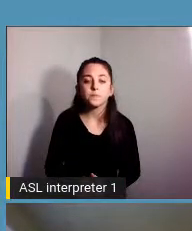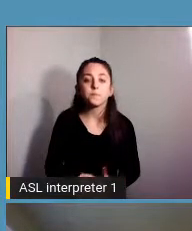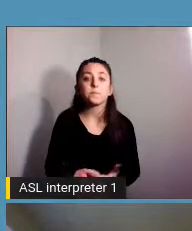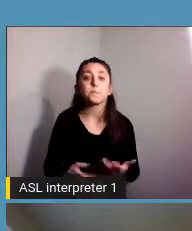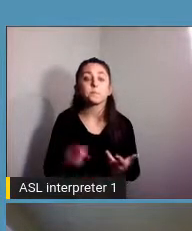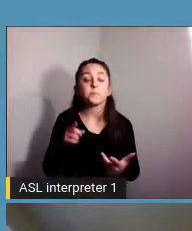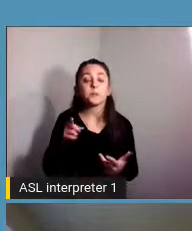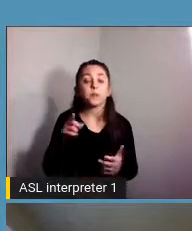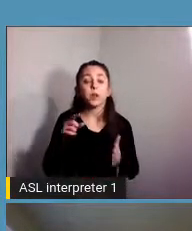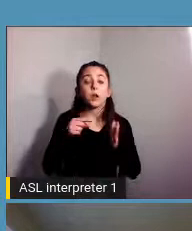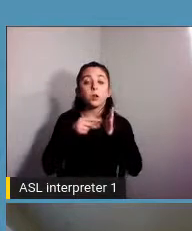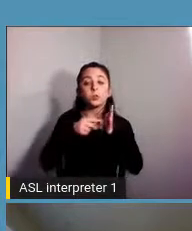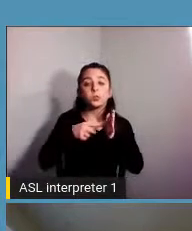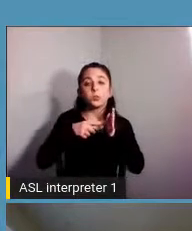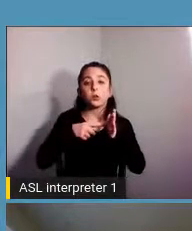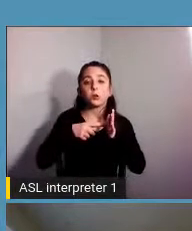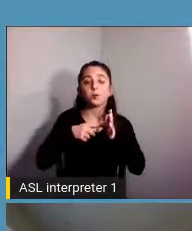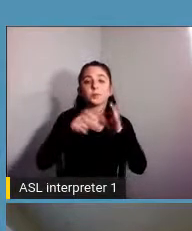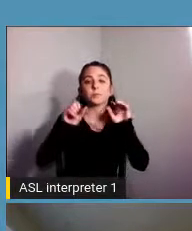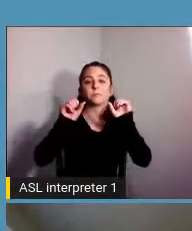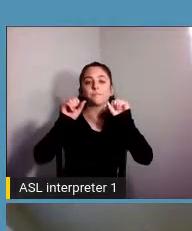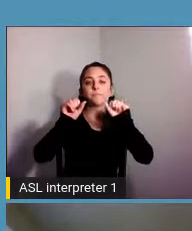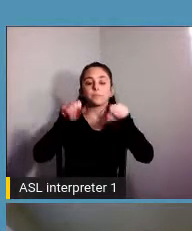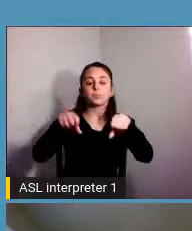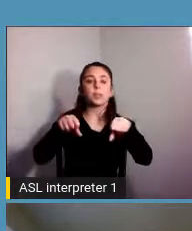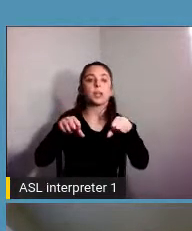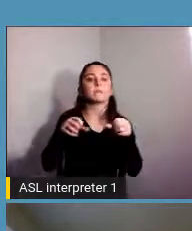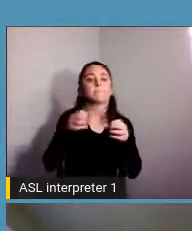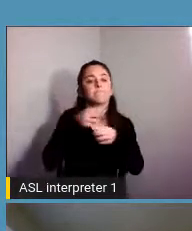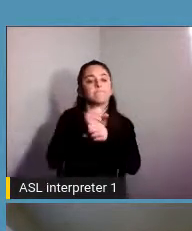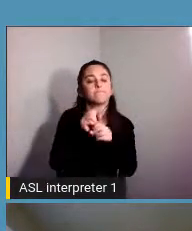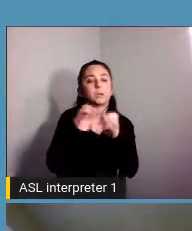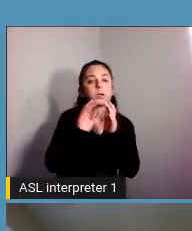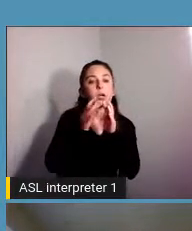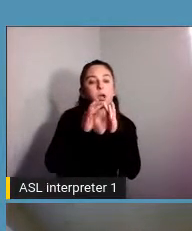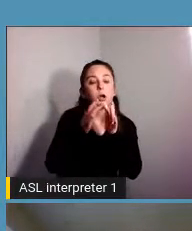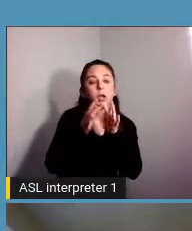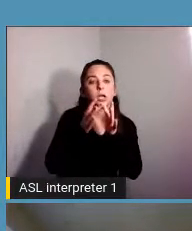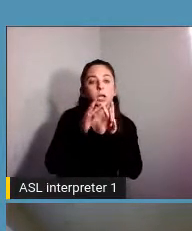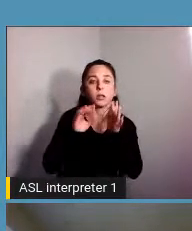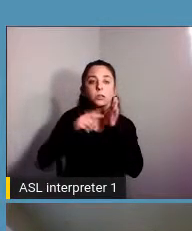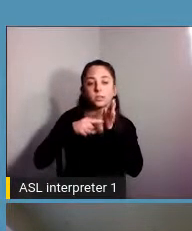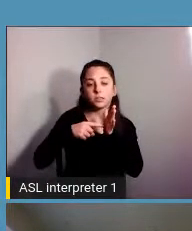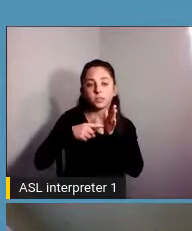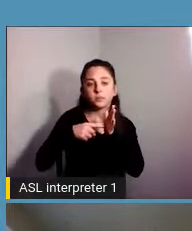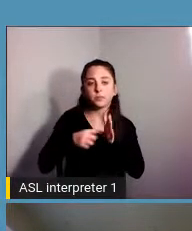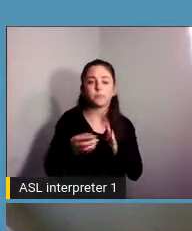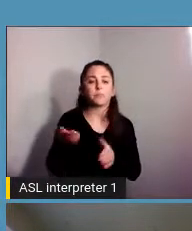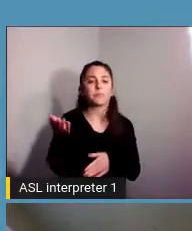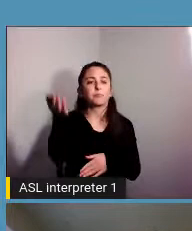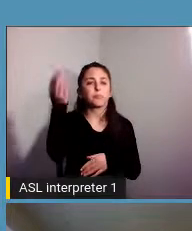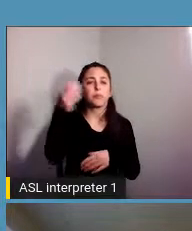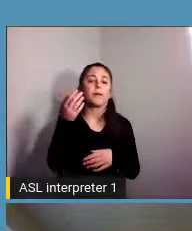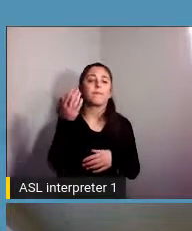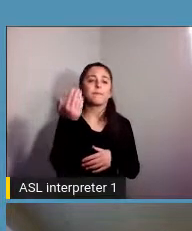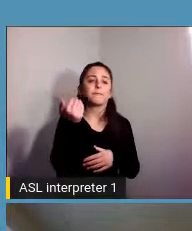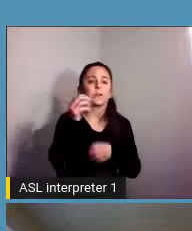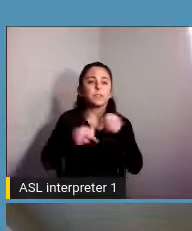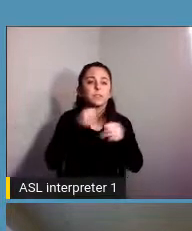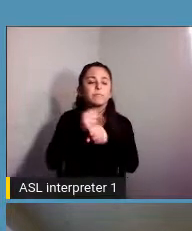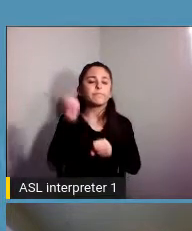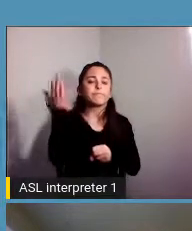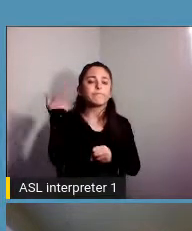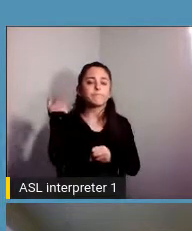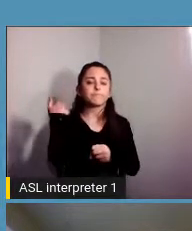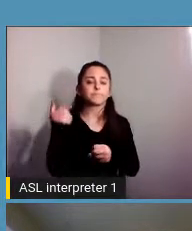how we enabled them to make this online exhibit. This was done at least 10 years ago, probably longer, 15 years ago, but it's still up there. And